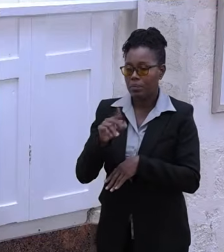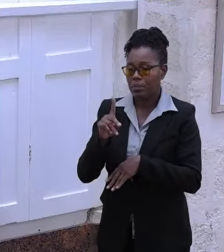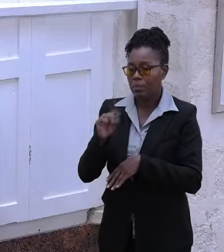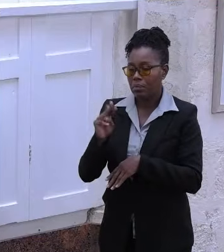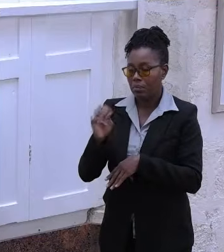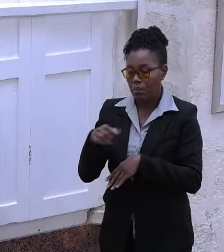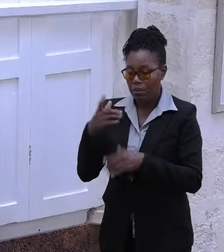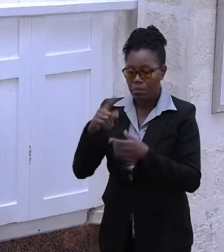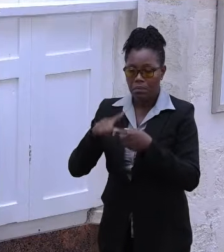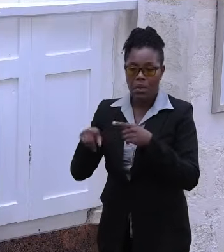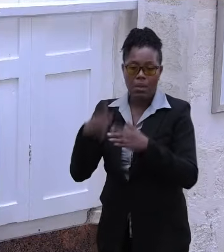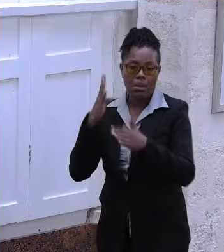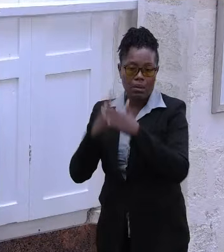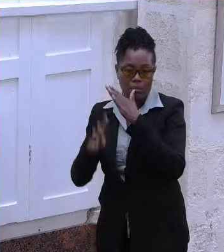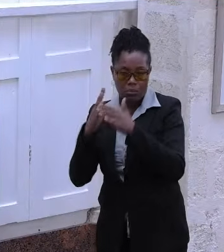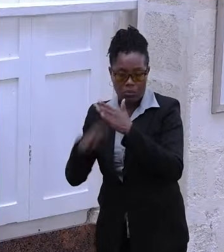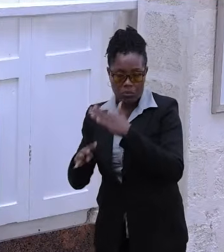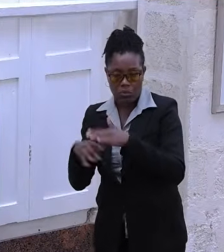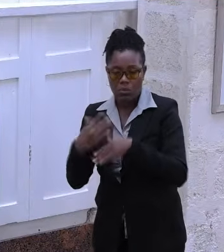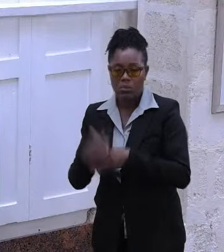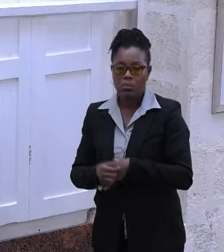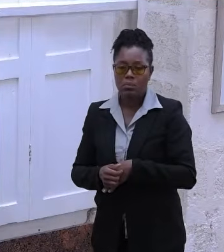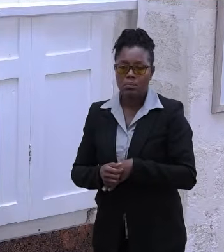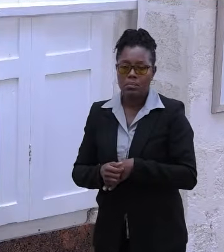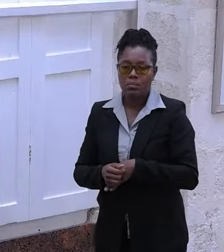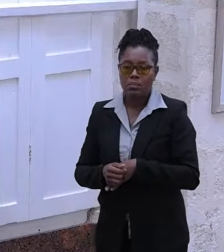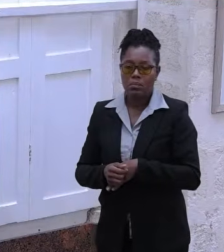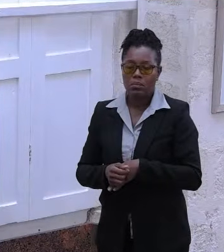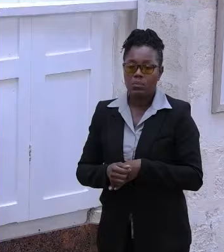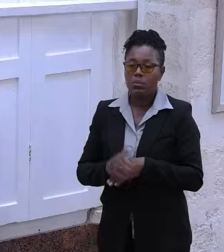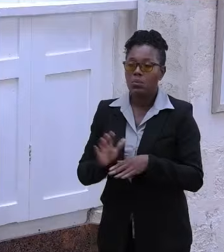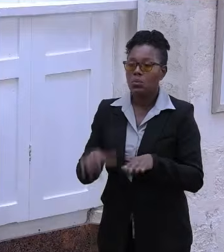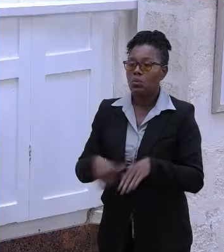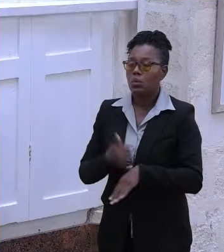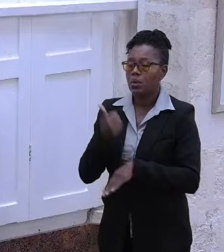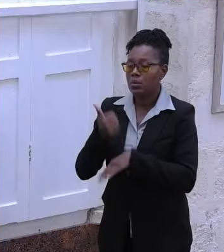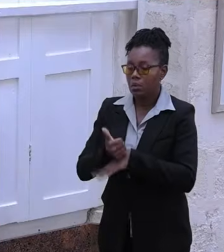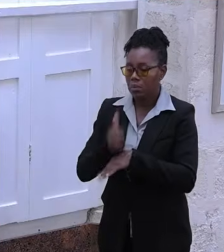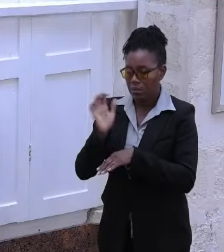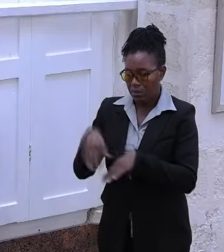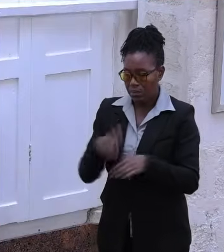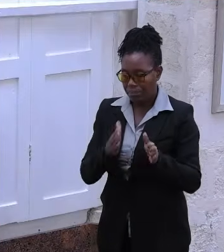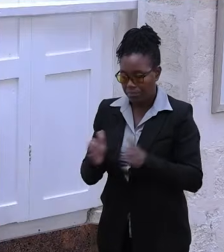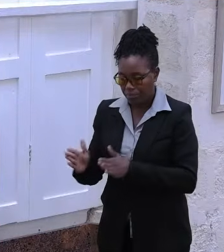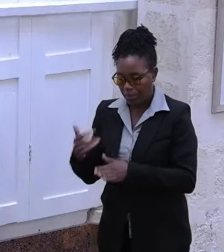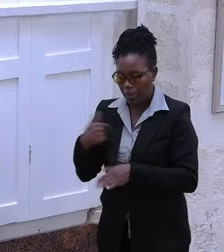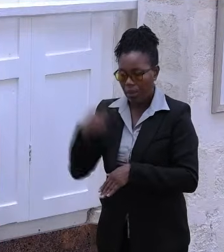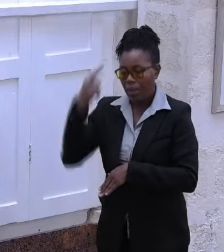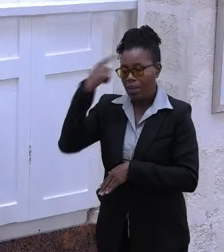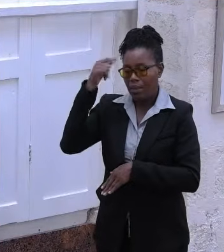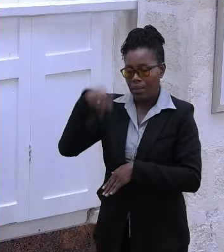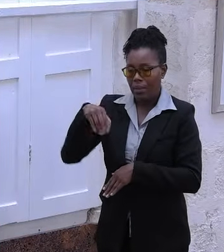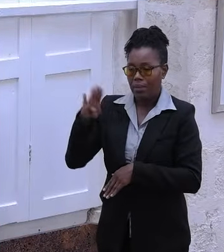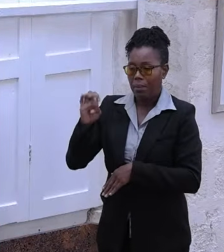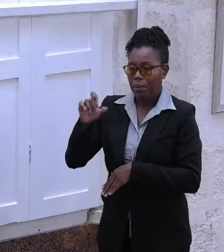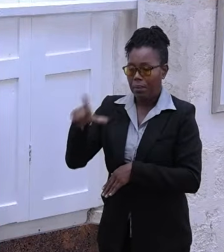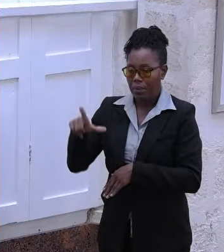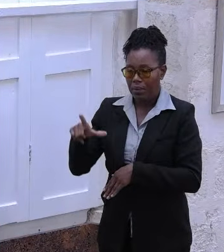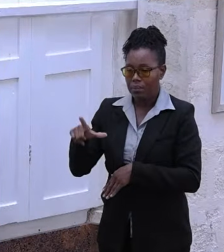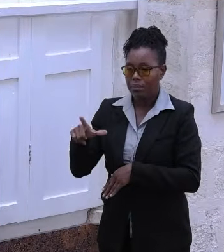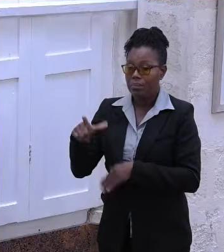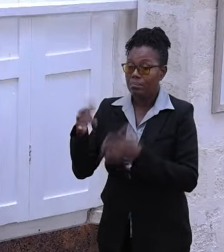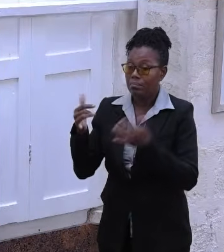and others, to execute that policy? And my own sense is that this bill, in its current